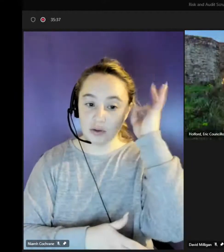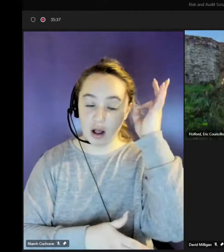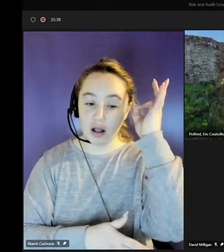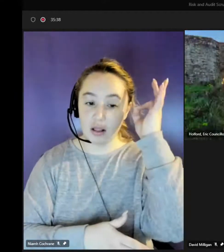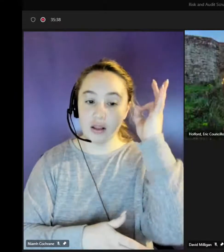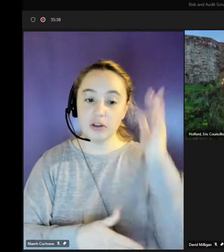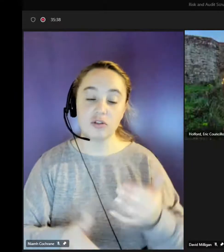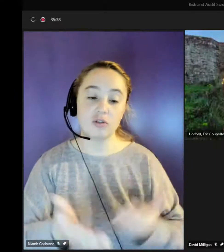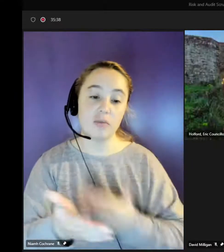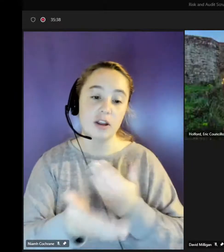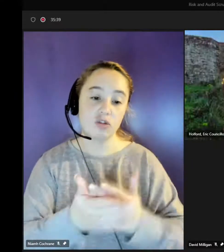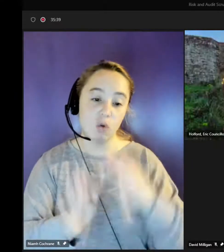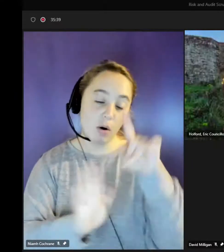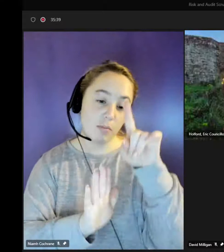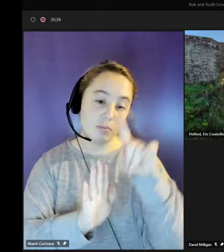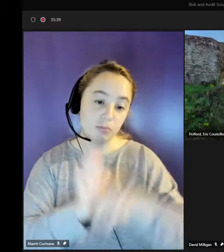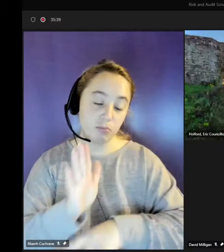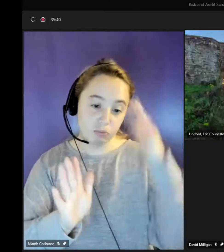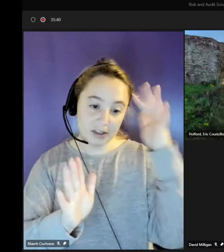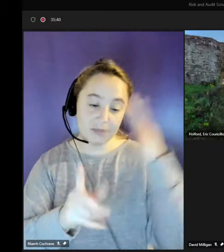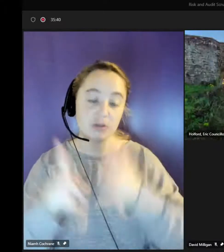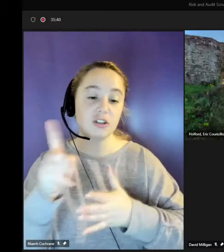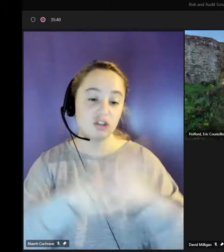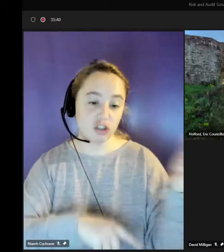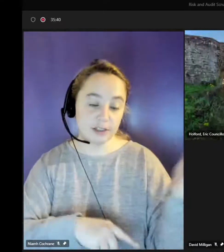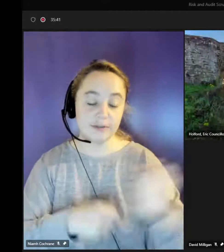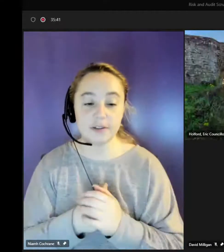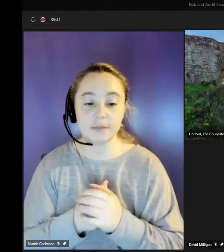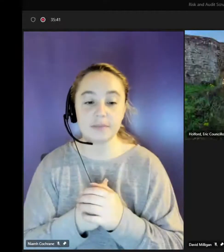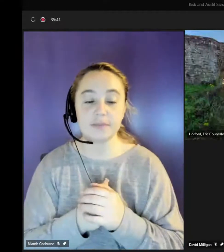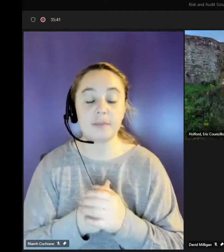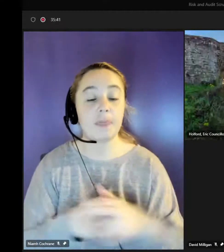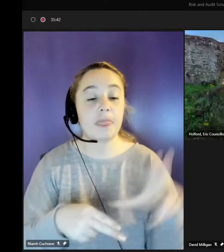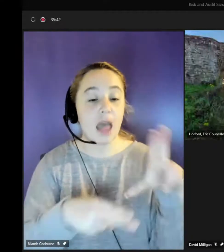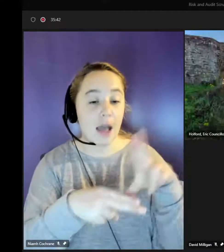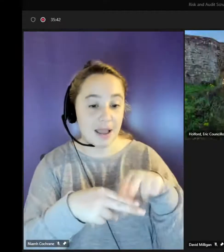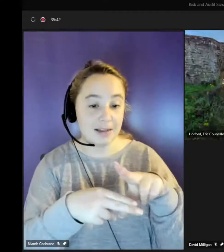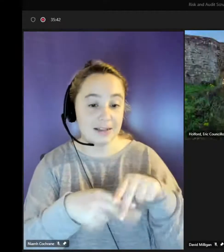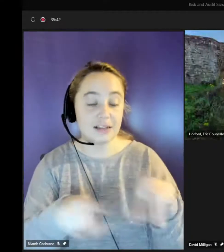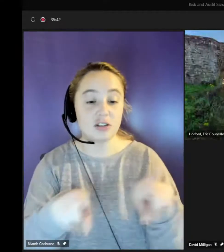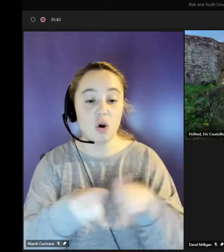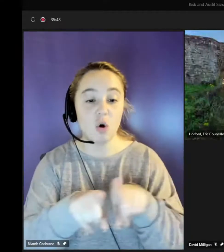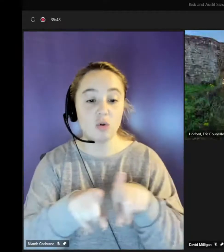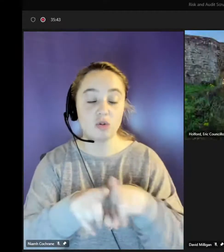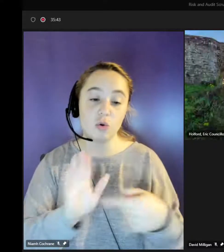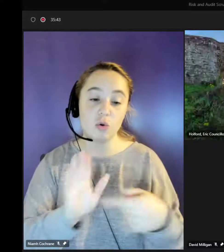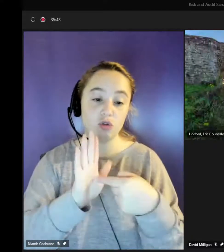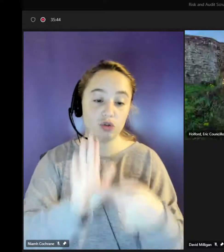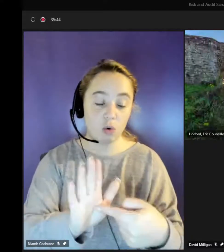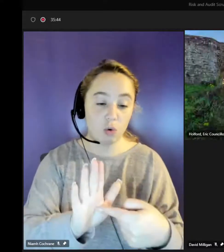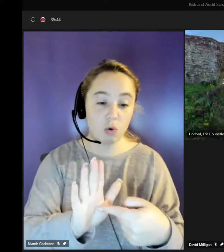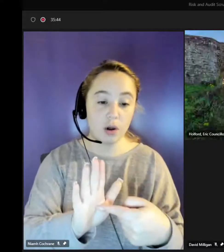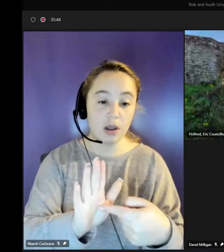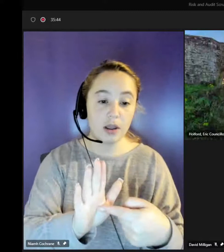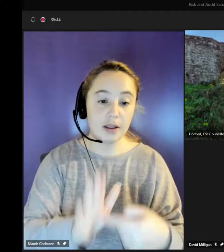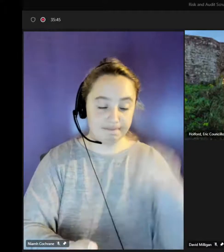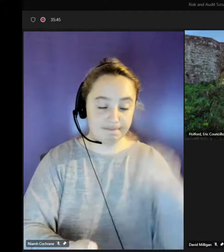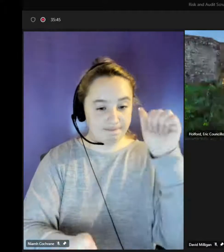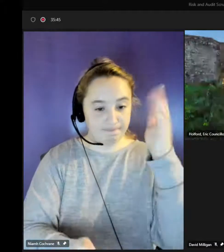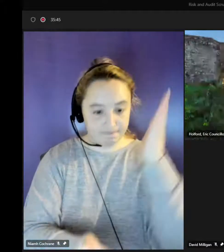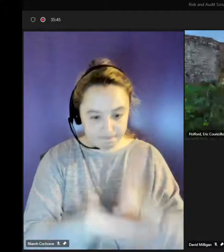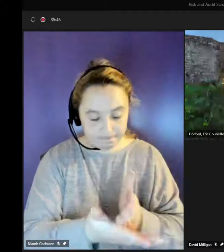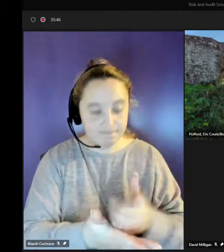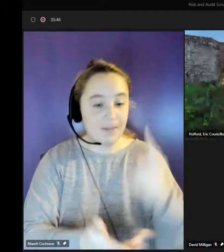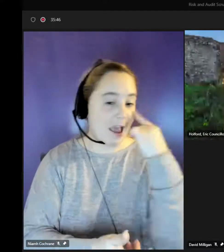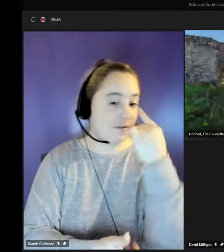fulfil those principles. This appendix also provides either hard evidence, so it'll be a link